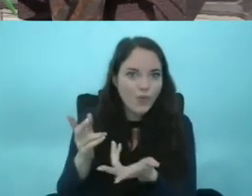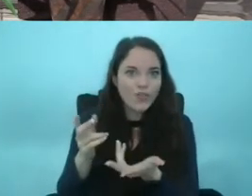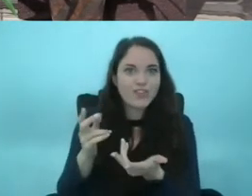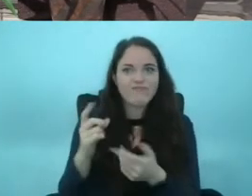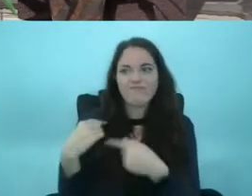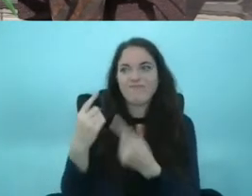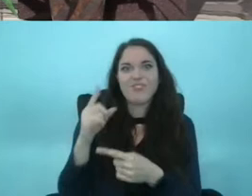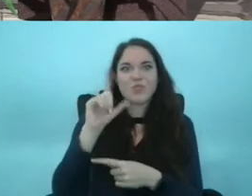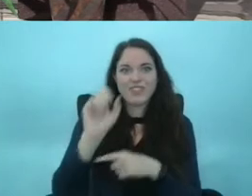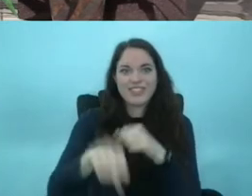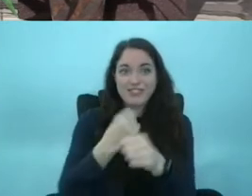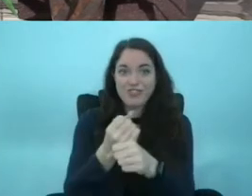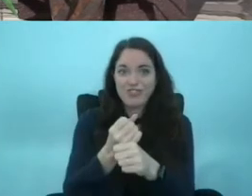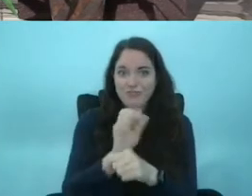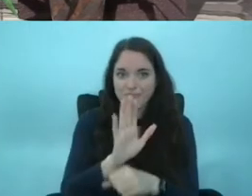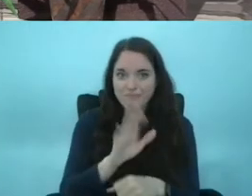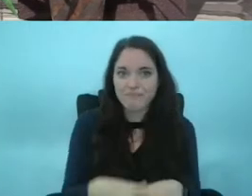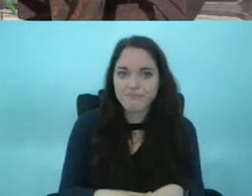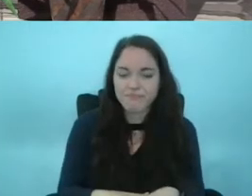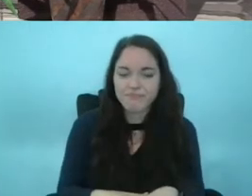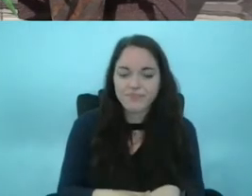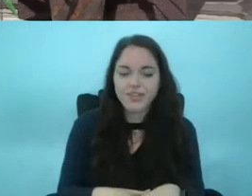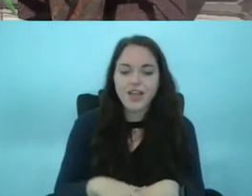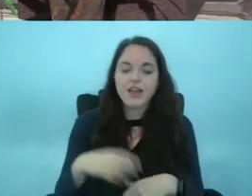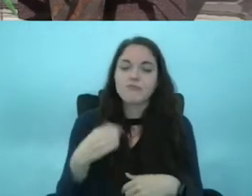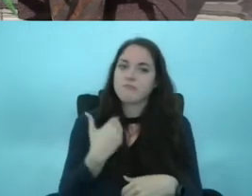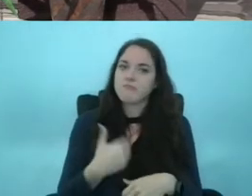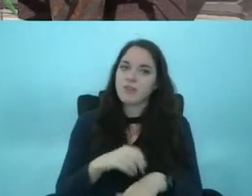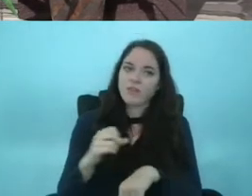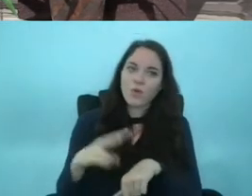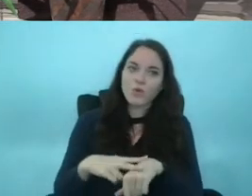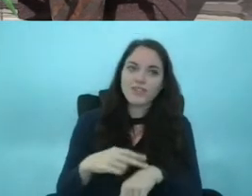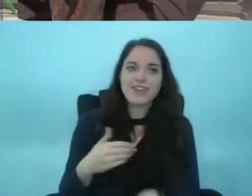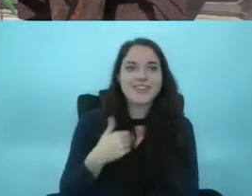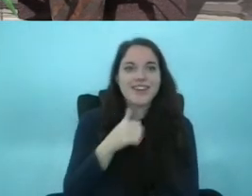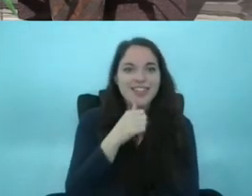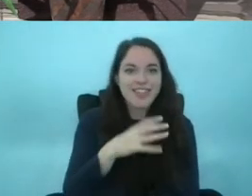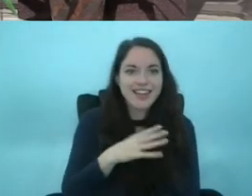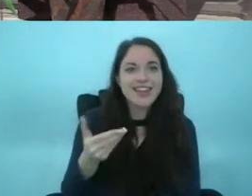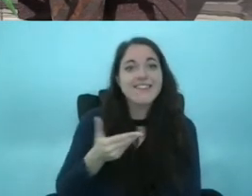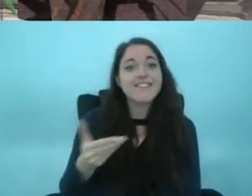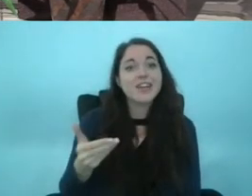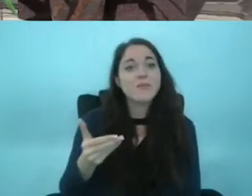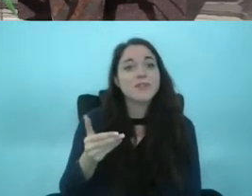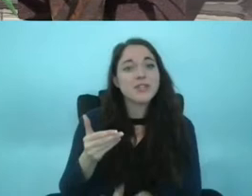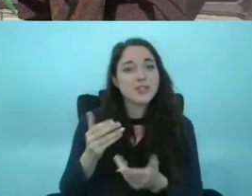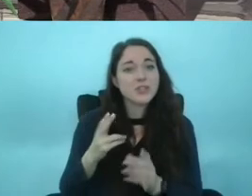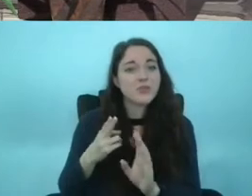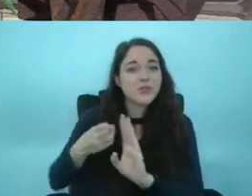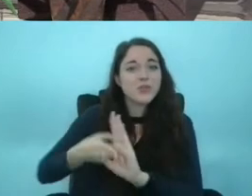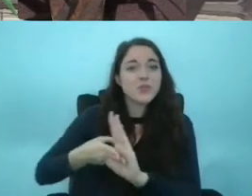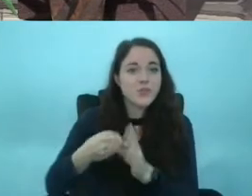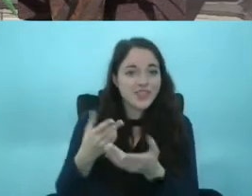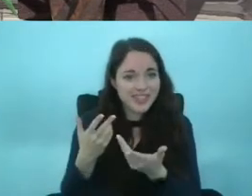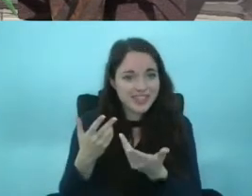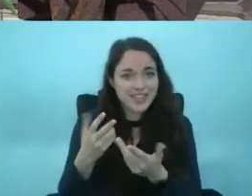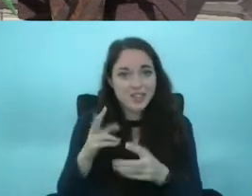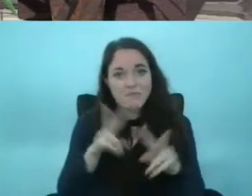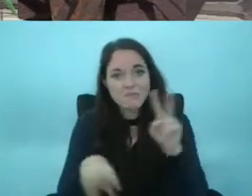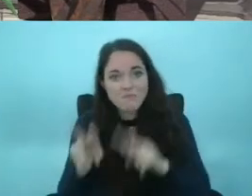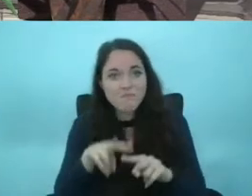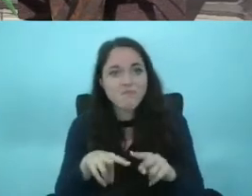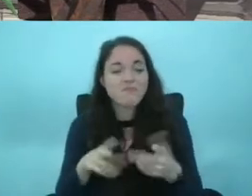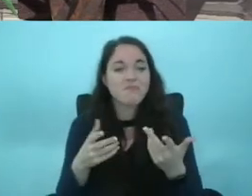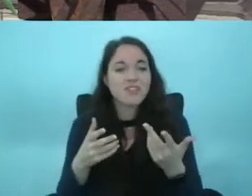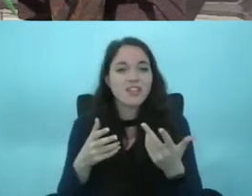And I, of course, a young lady invited me to her choir. So who